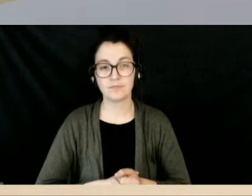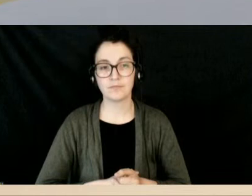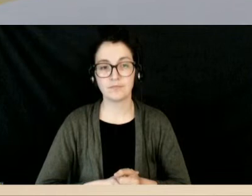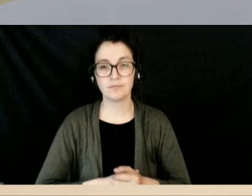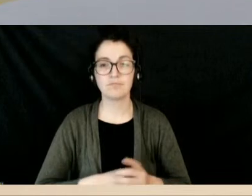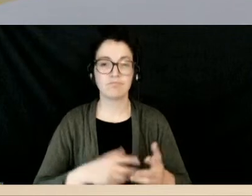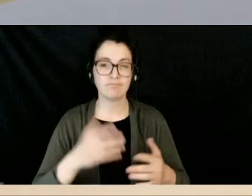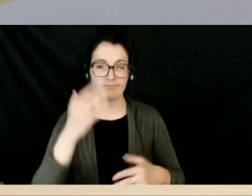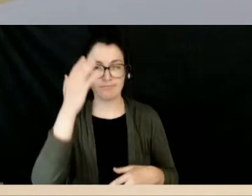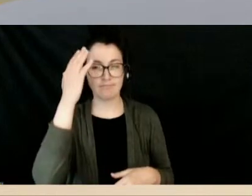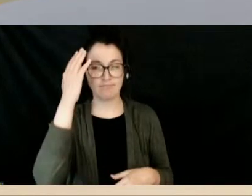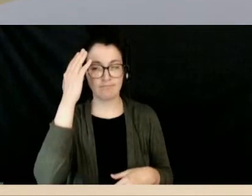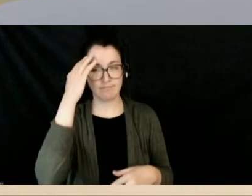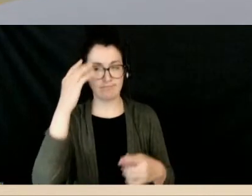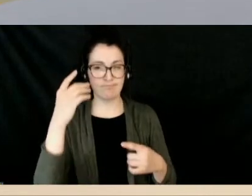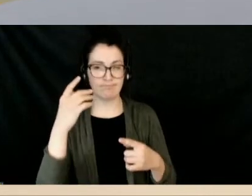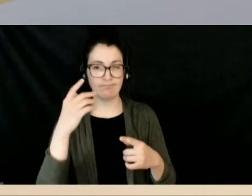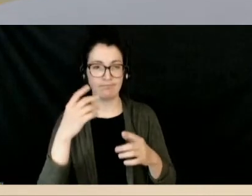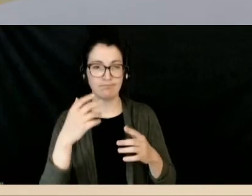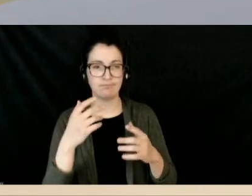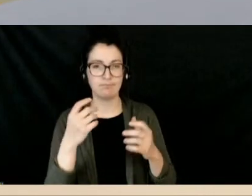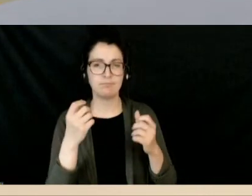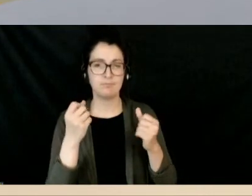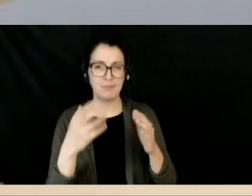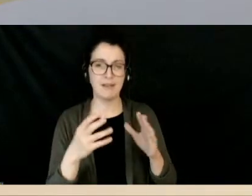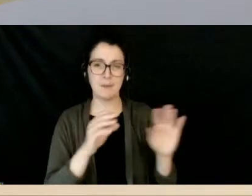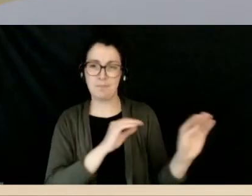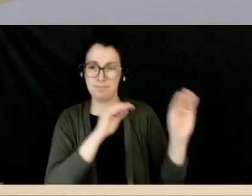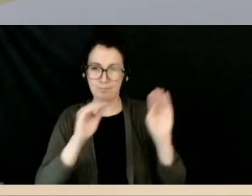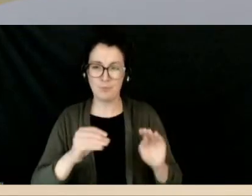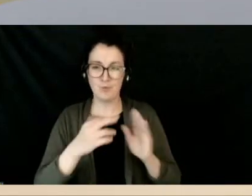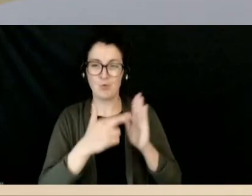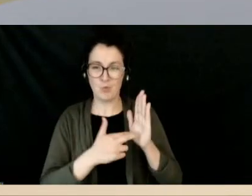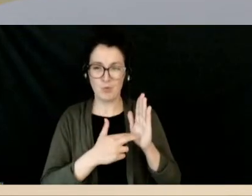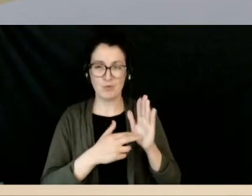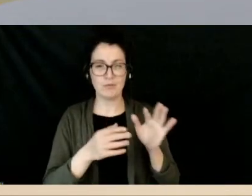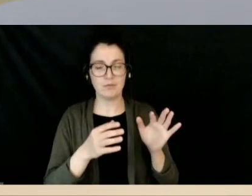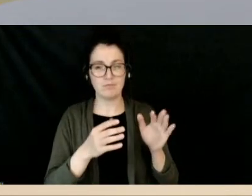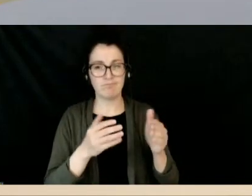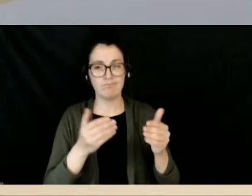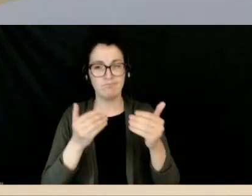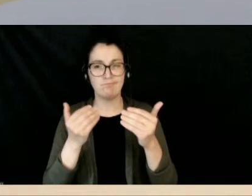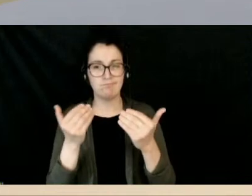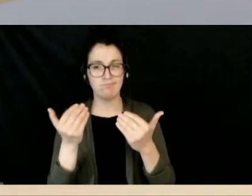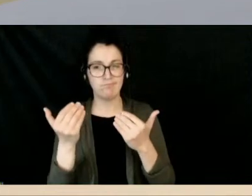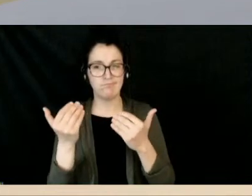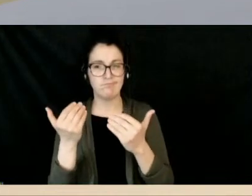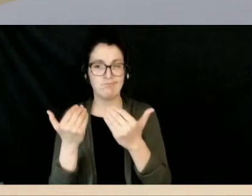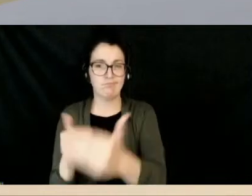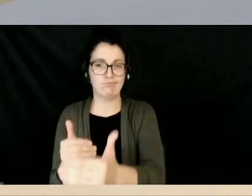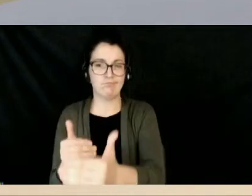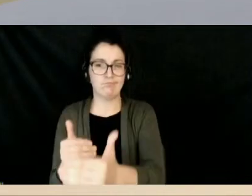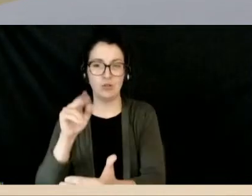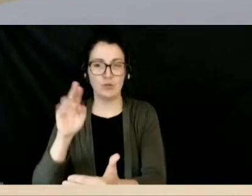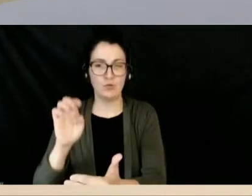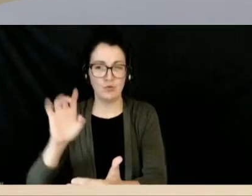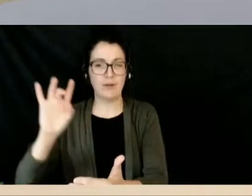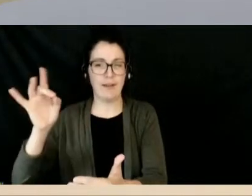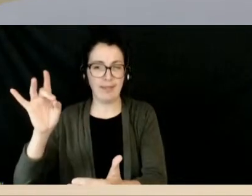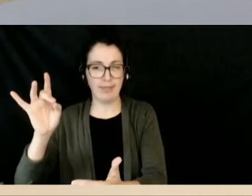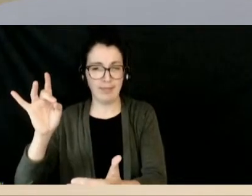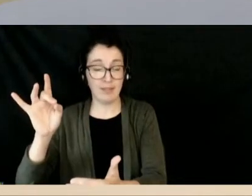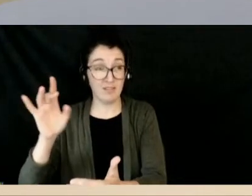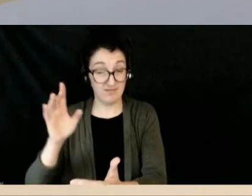June 8th for those for the majority of those relocations, is there much of a backlog of people waiting to move